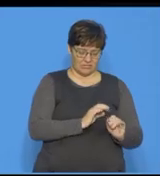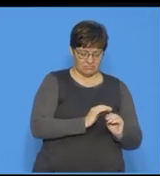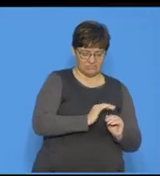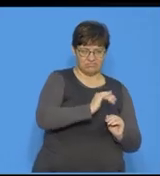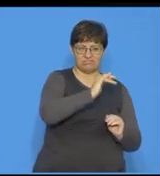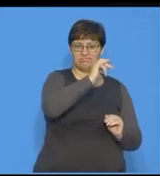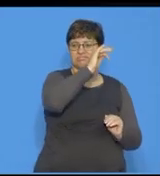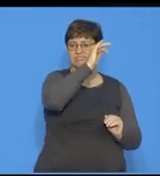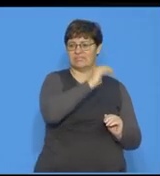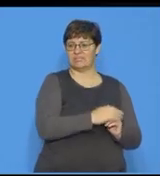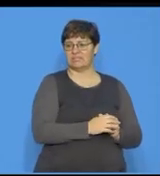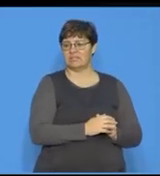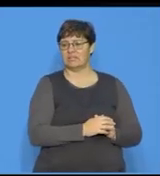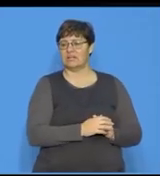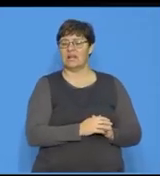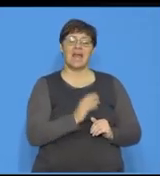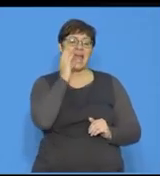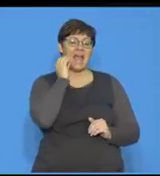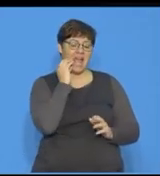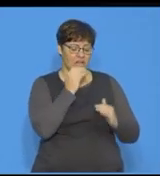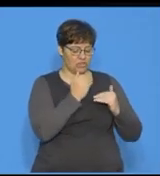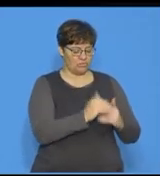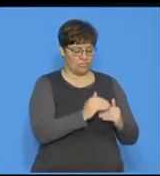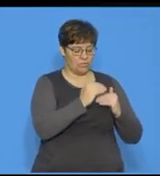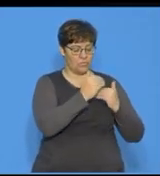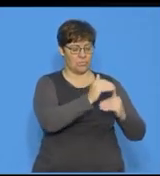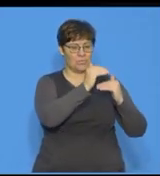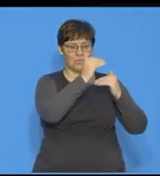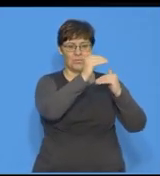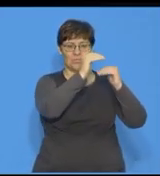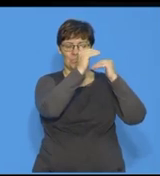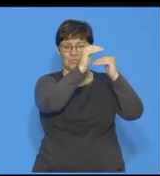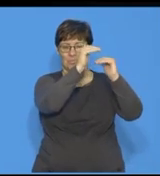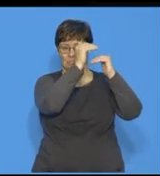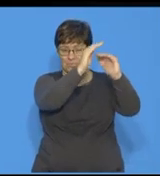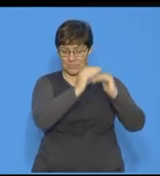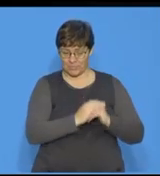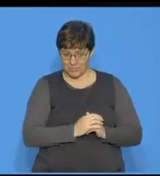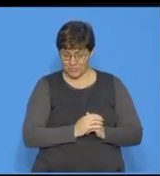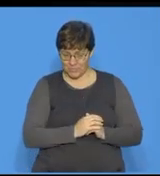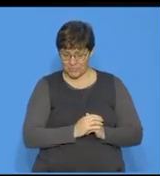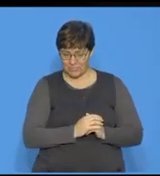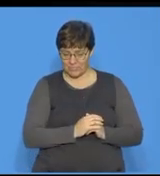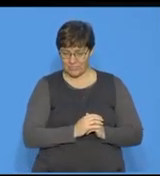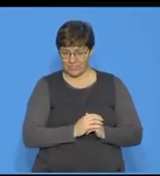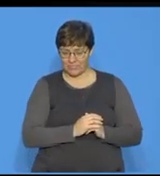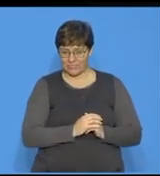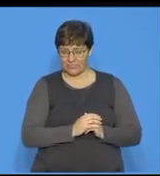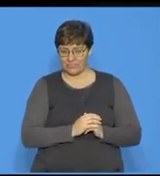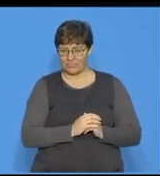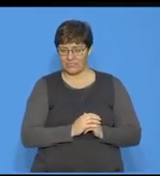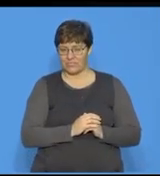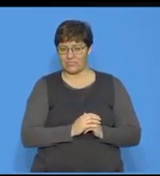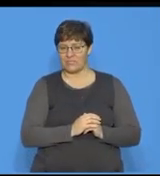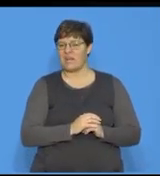we've broken our ages into ranges, very similar